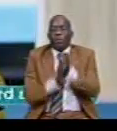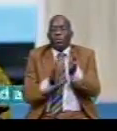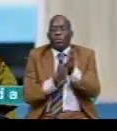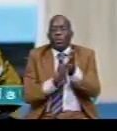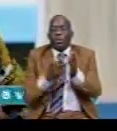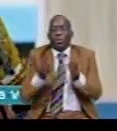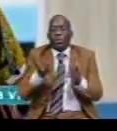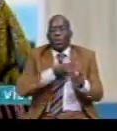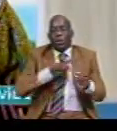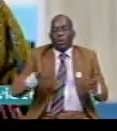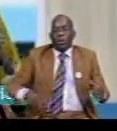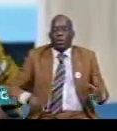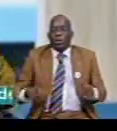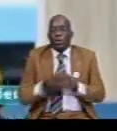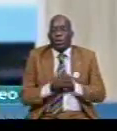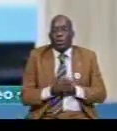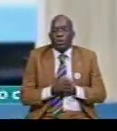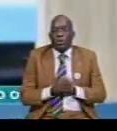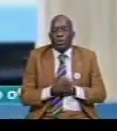the Lord.